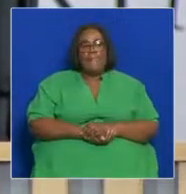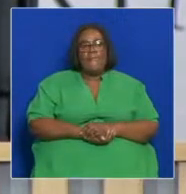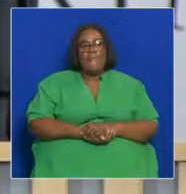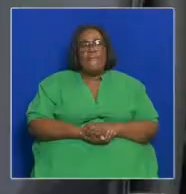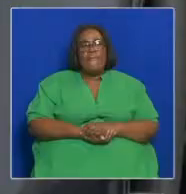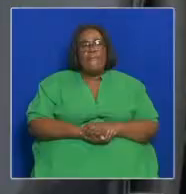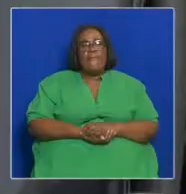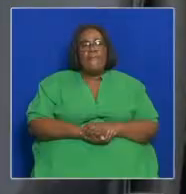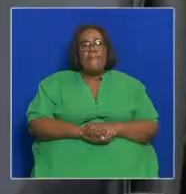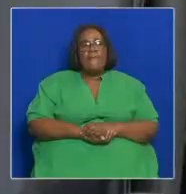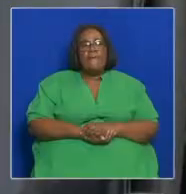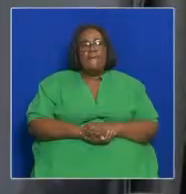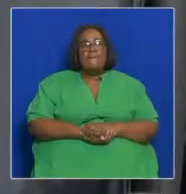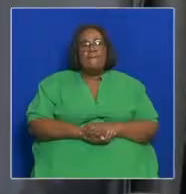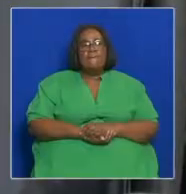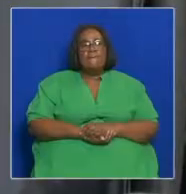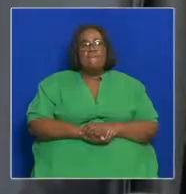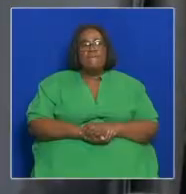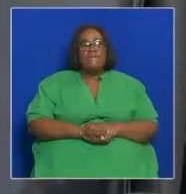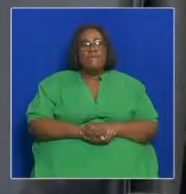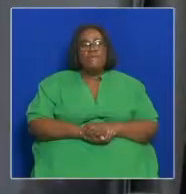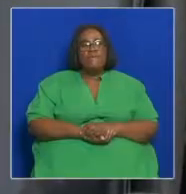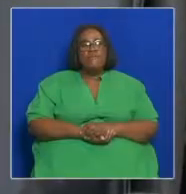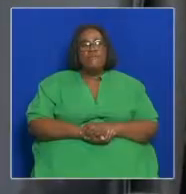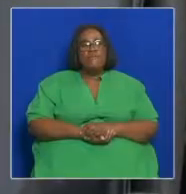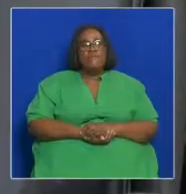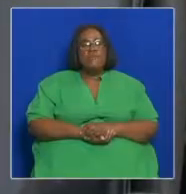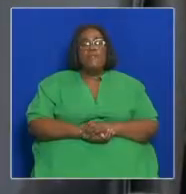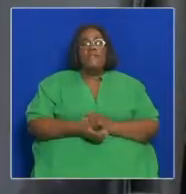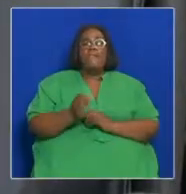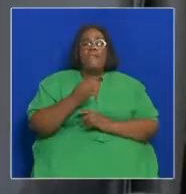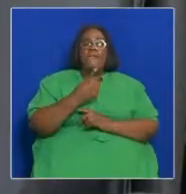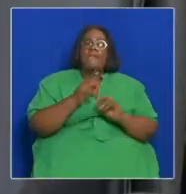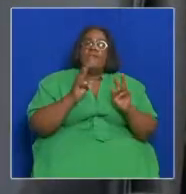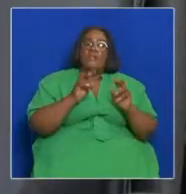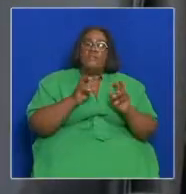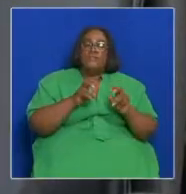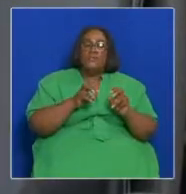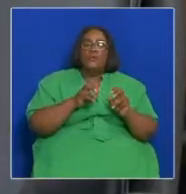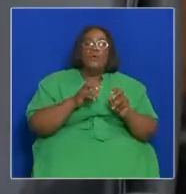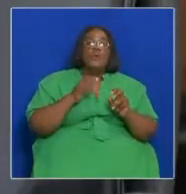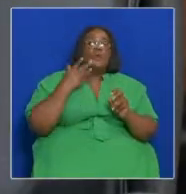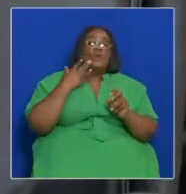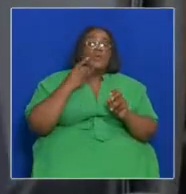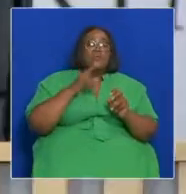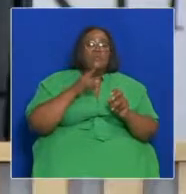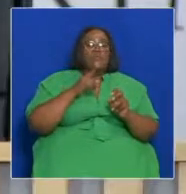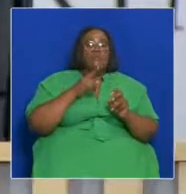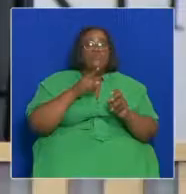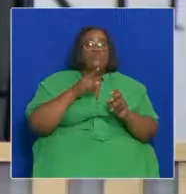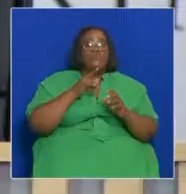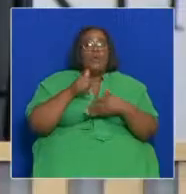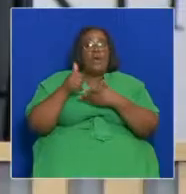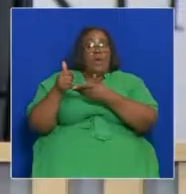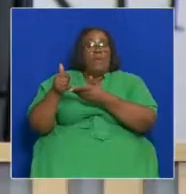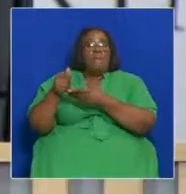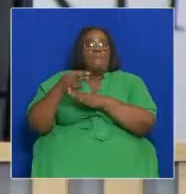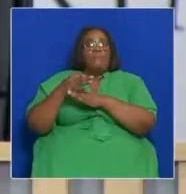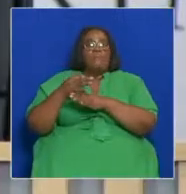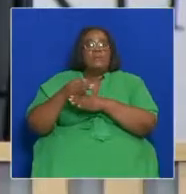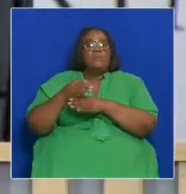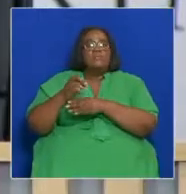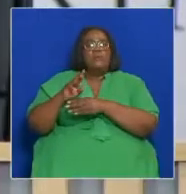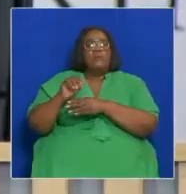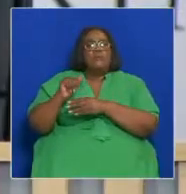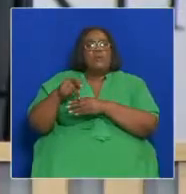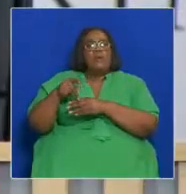You can then deal with the first issue, which is when you were assisting Mr. Rapeso to obtain the dockets. On or about the 6th